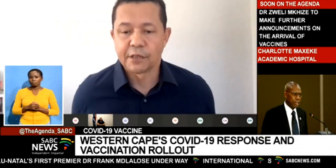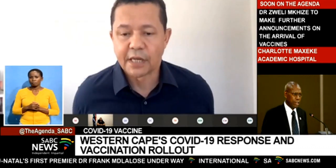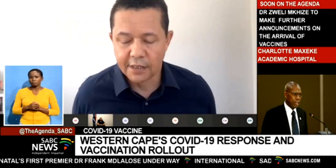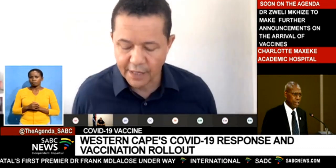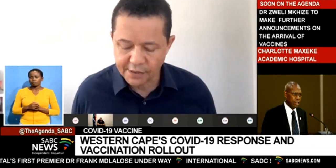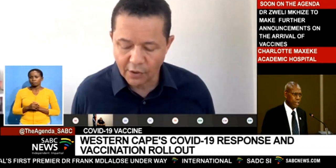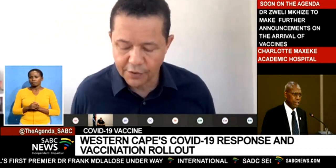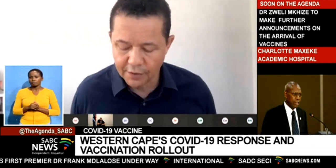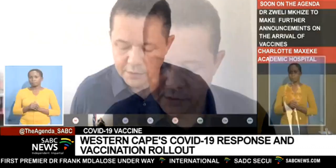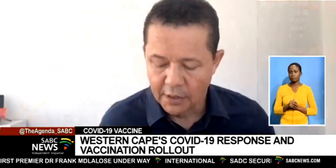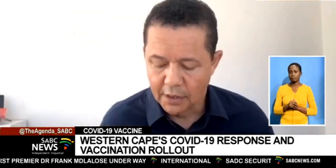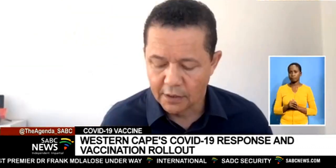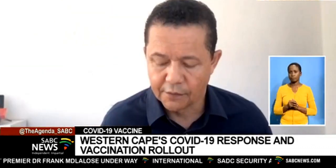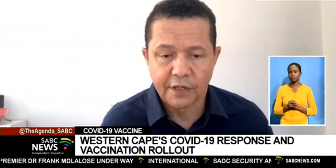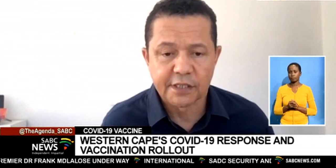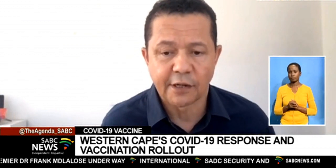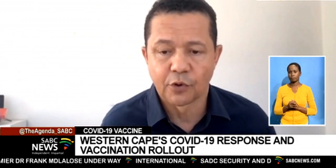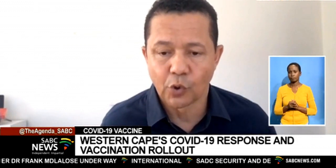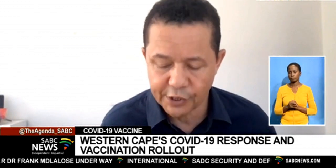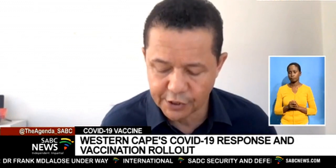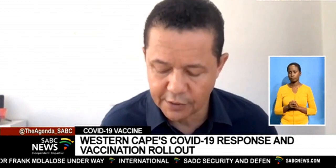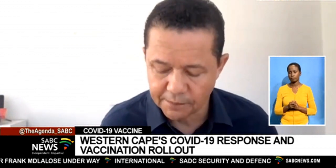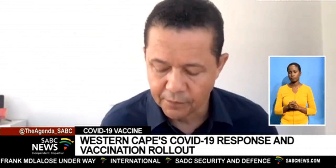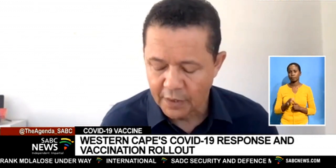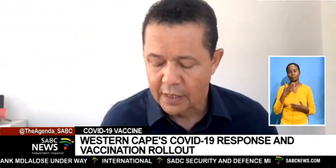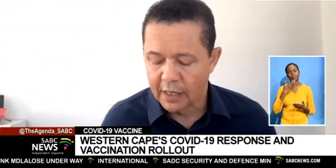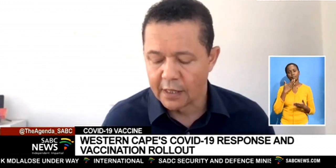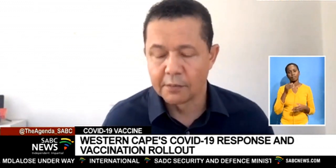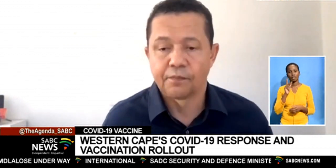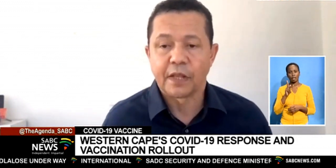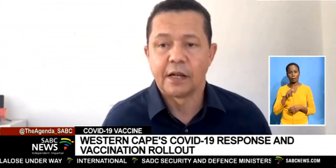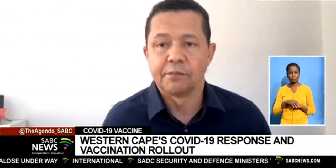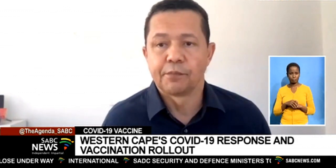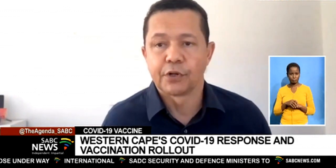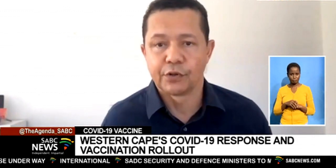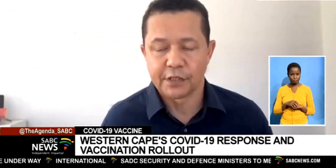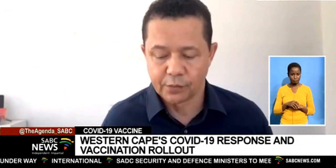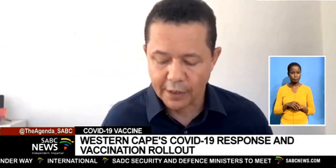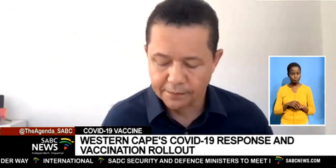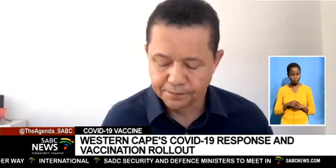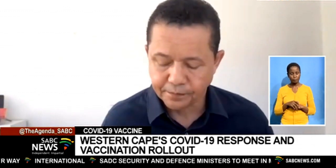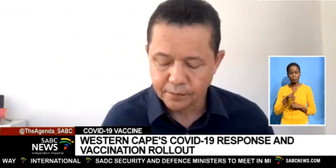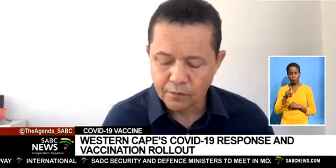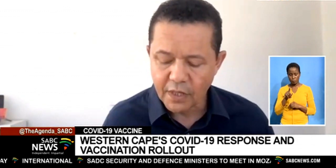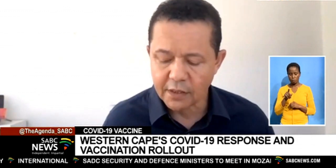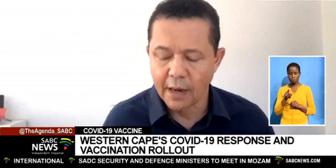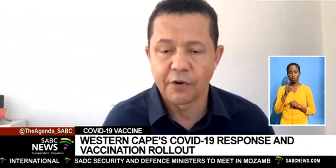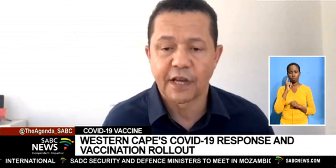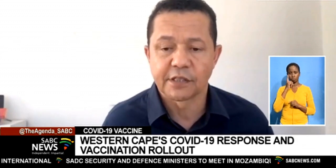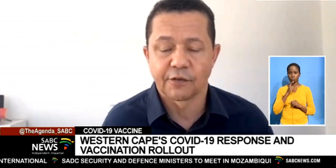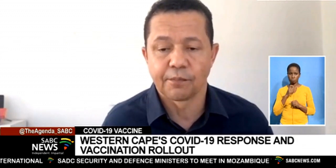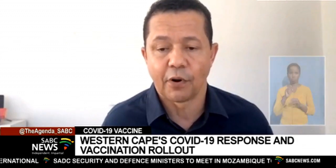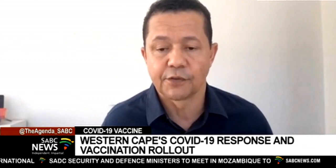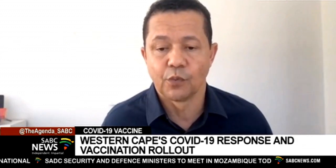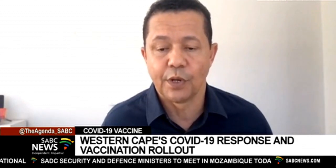Thank you very much, Kayla. Thanks, Arthur. Very insightful question. Let me put it to you this way. The number